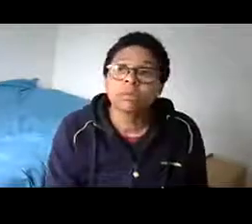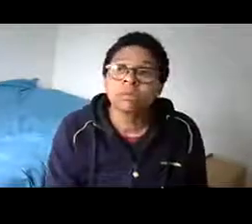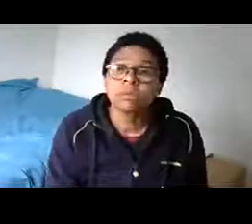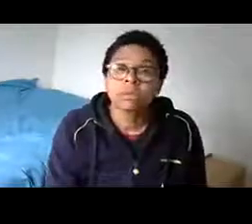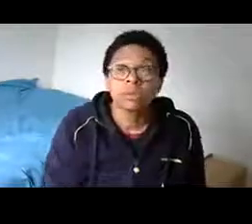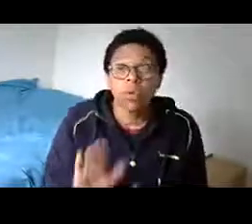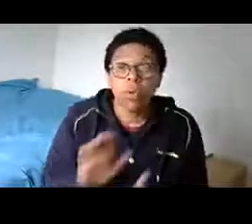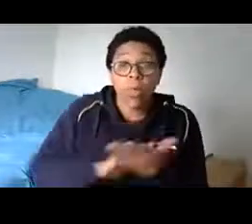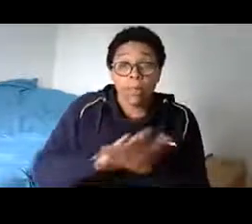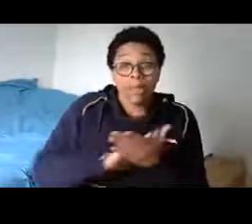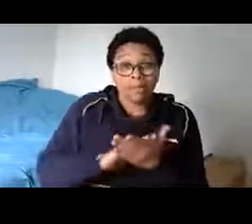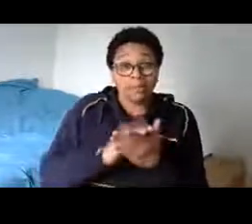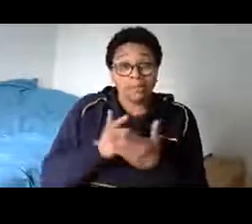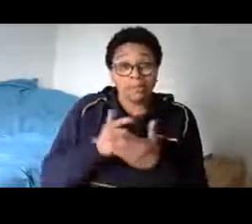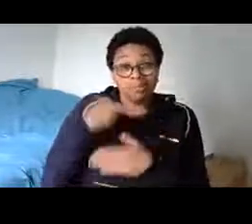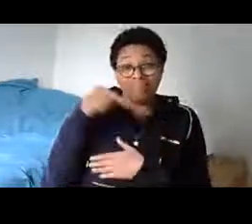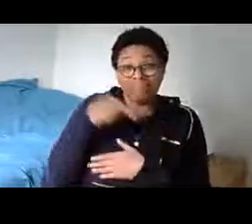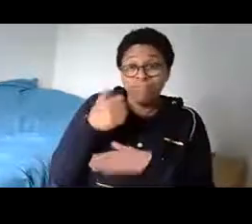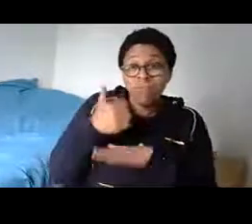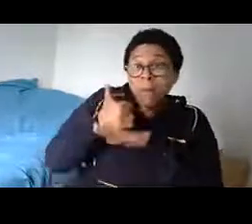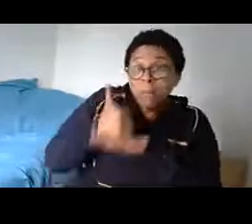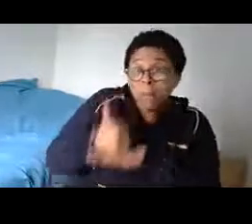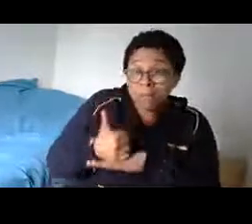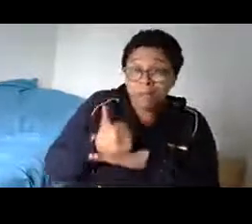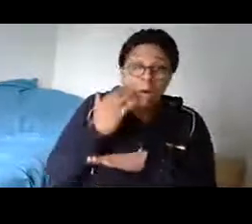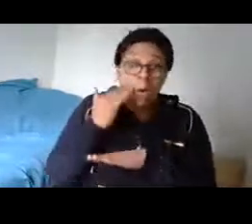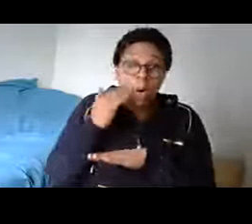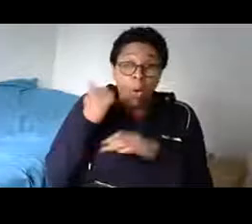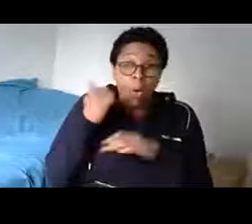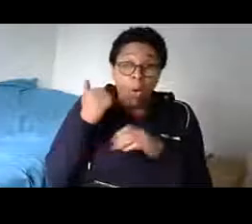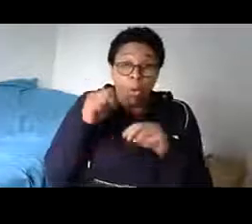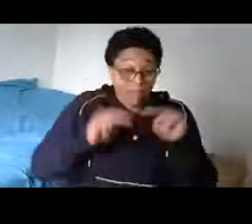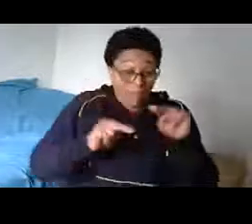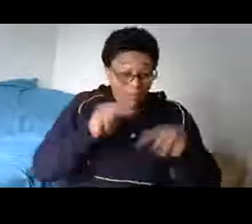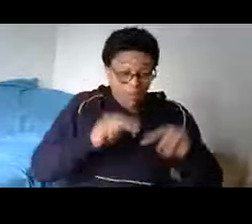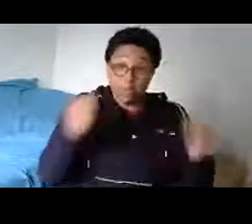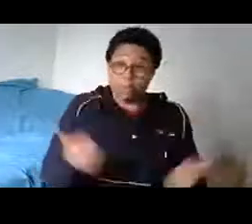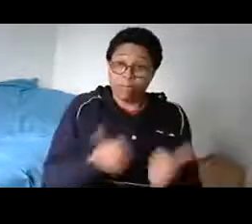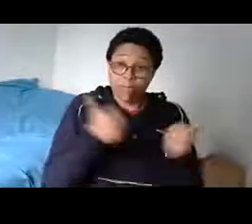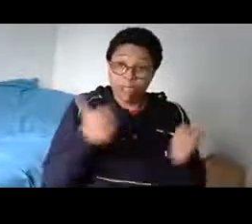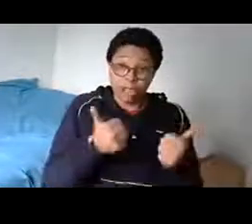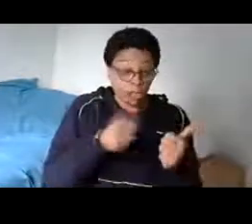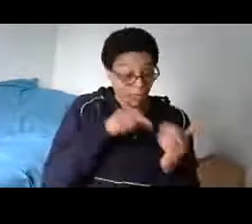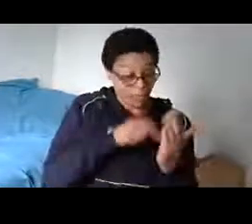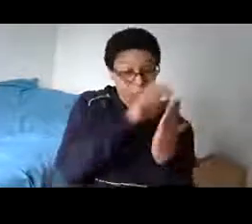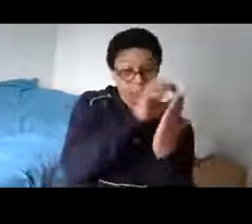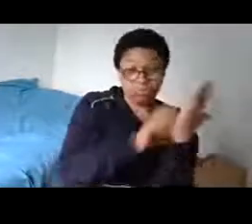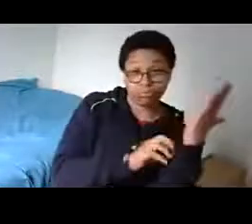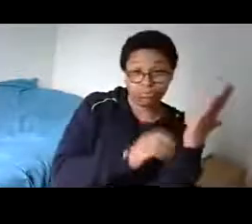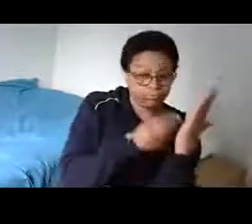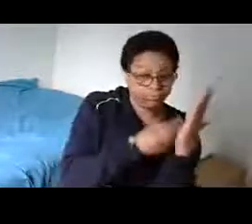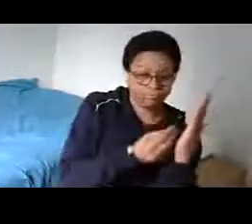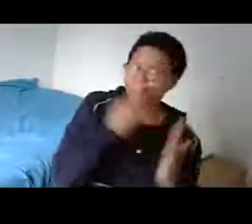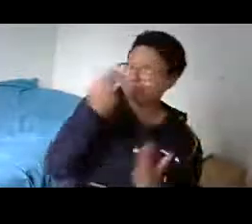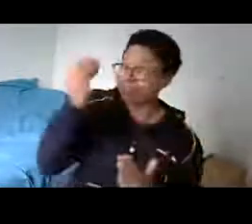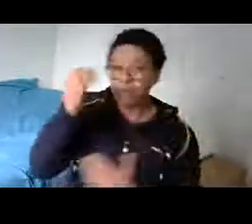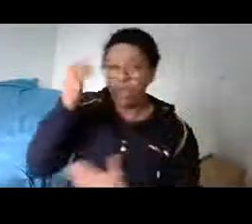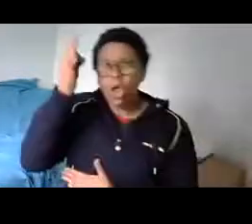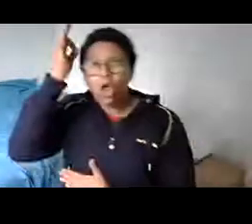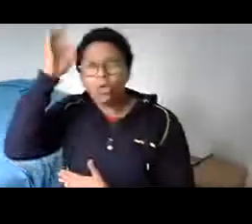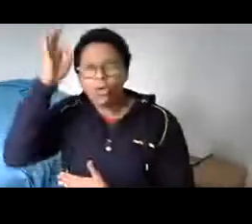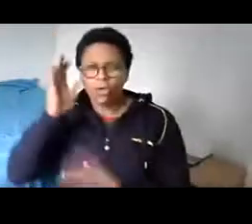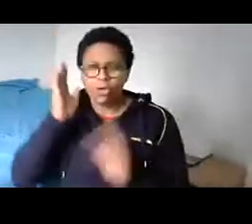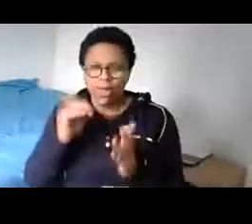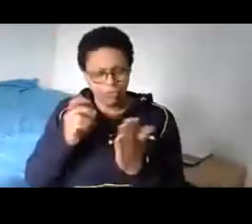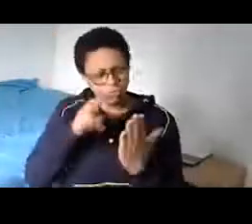basically, once the assessment is done, local authority needs to decide what needs they have duty to